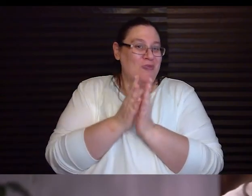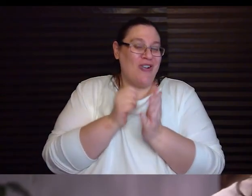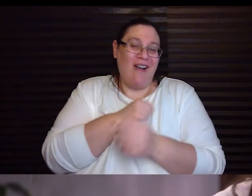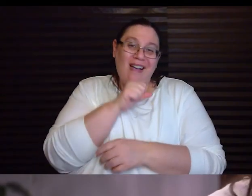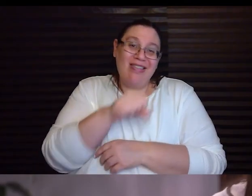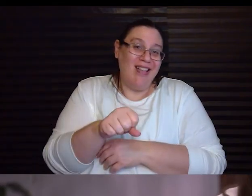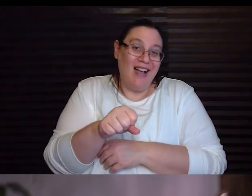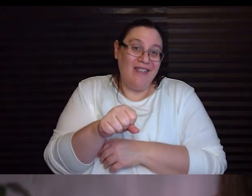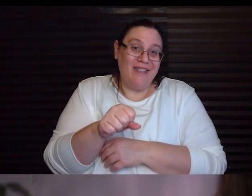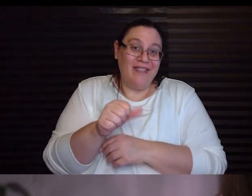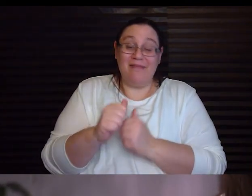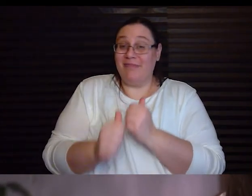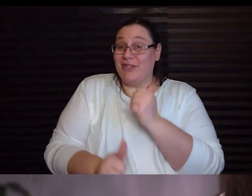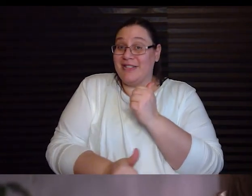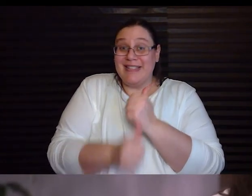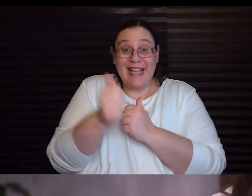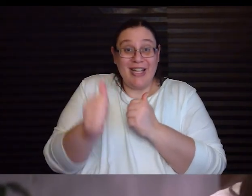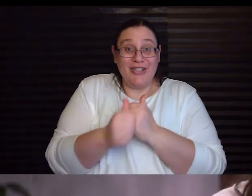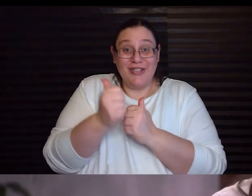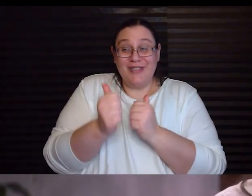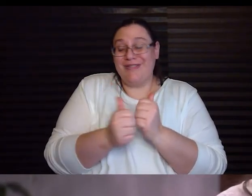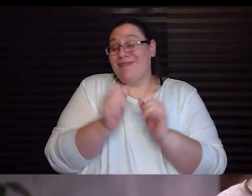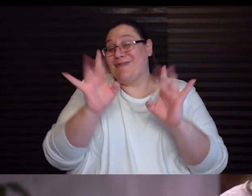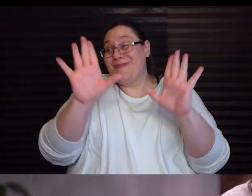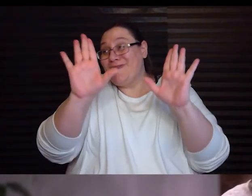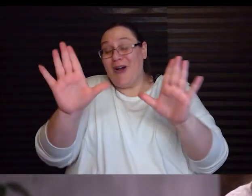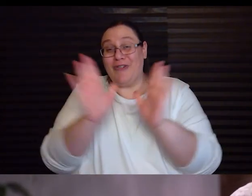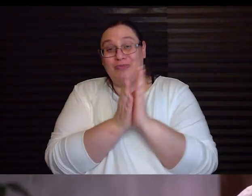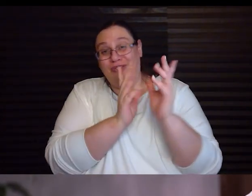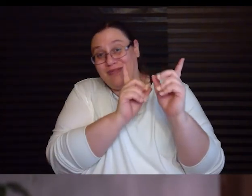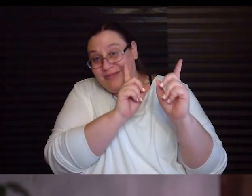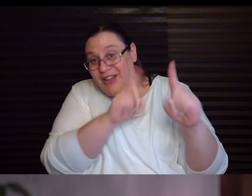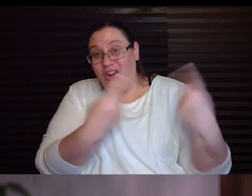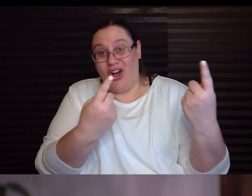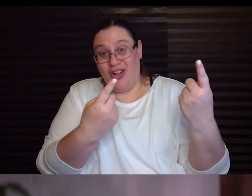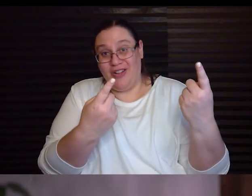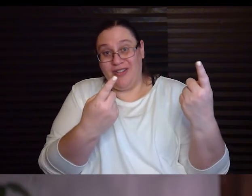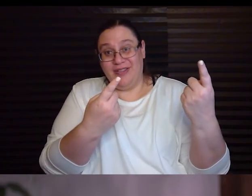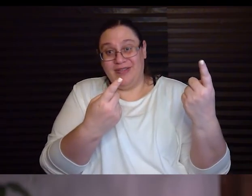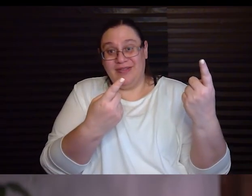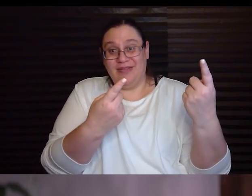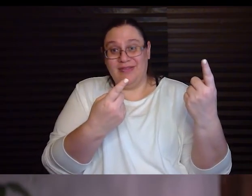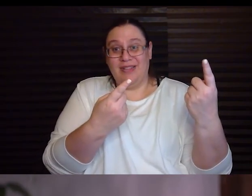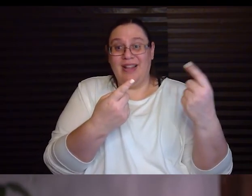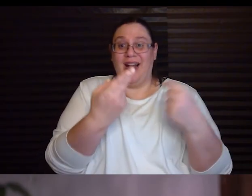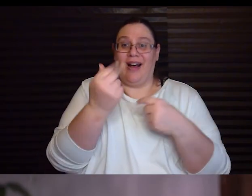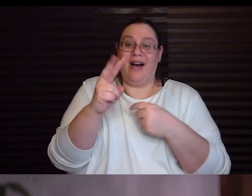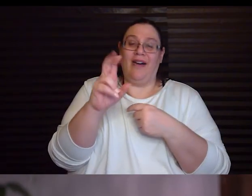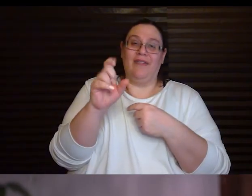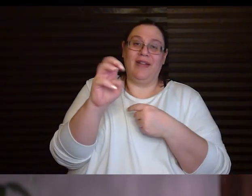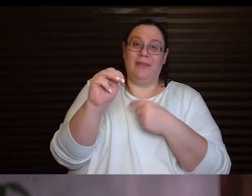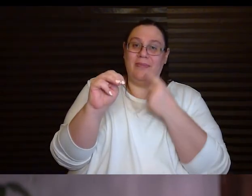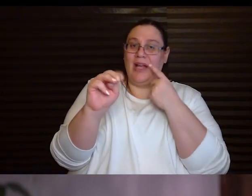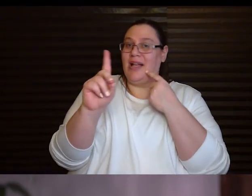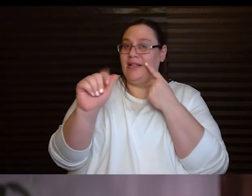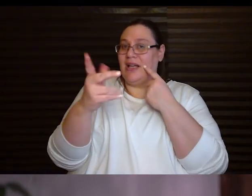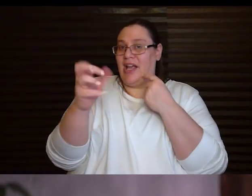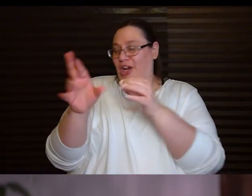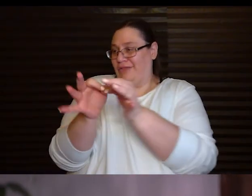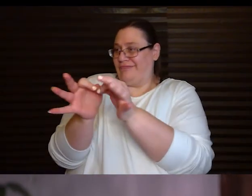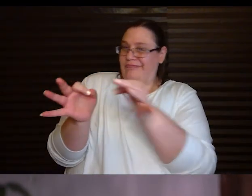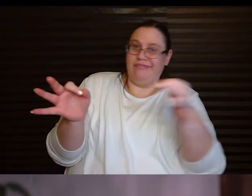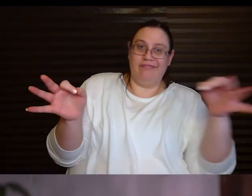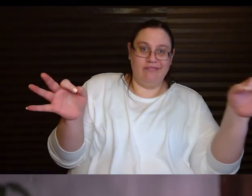love, the most dangerous and the most wonderful book of all, V'ahavtem et hager, ki gerim ha'item